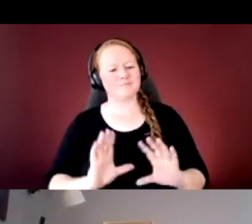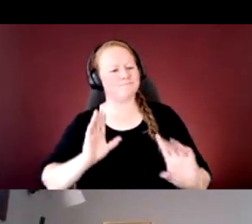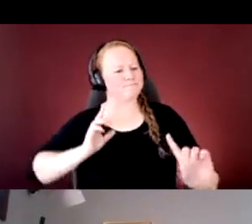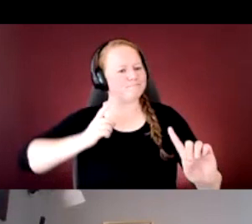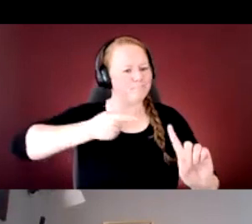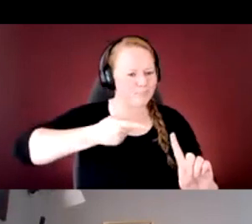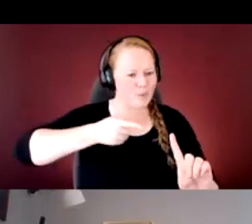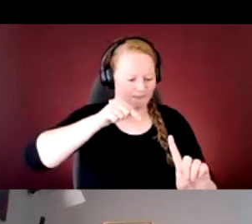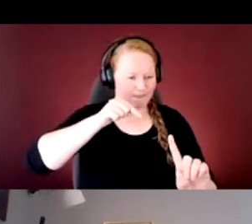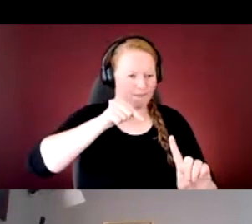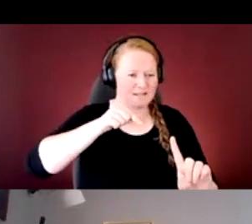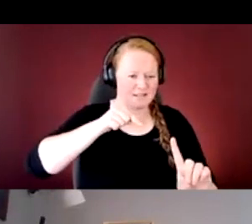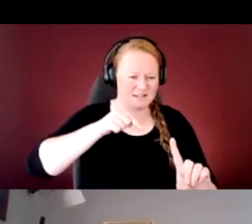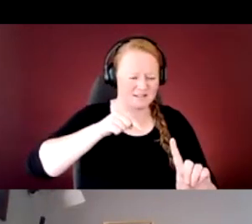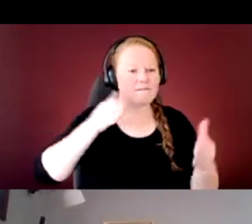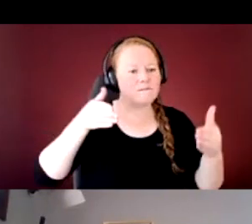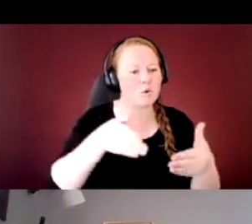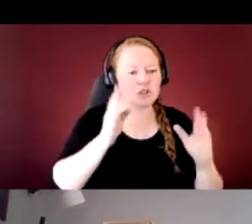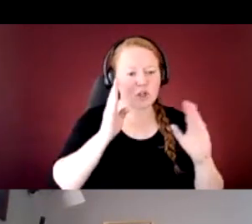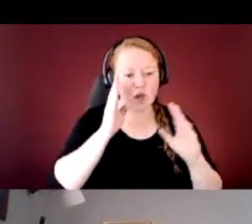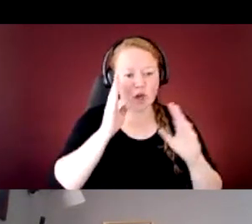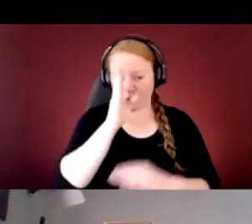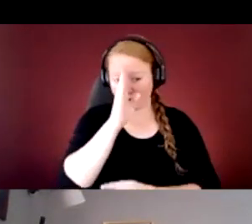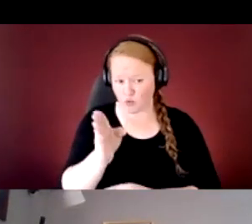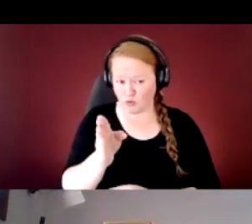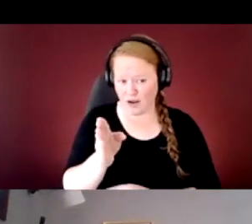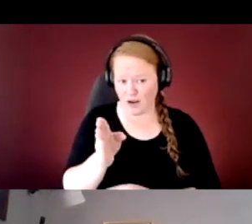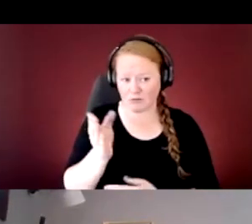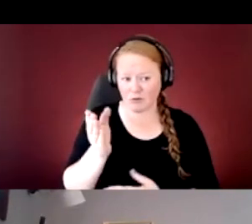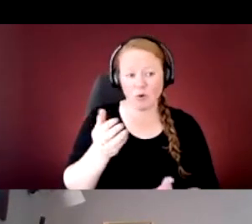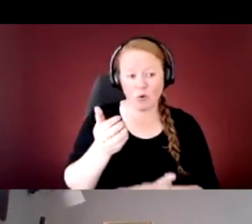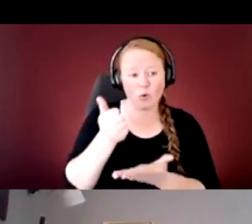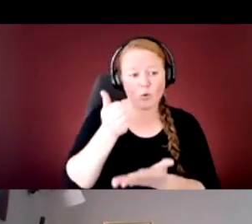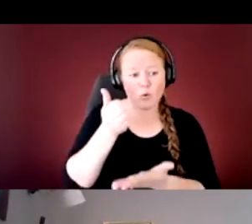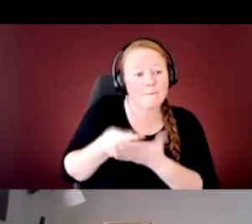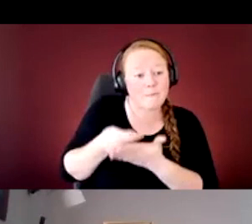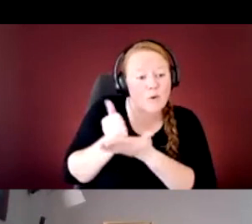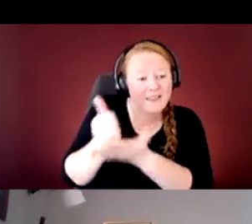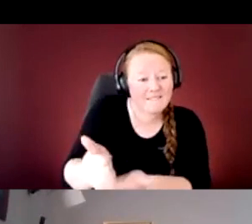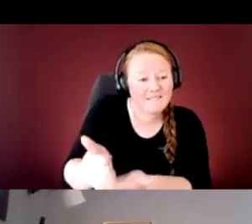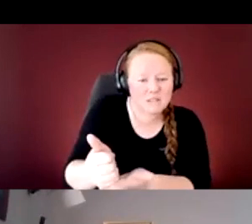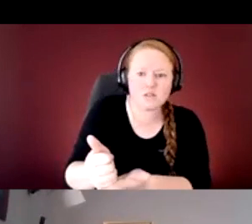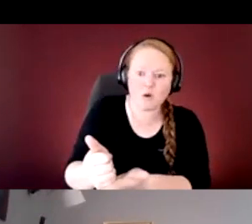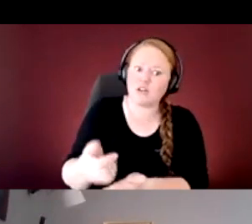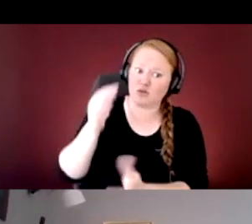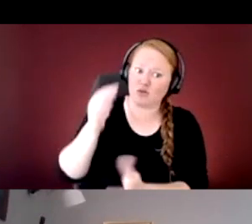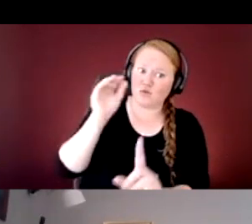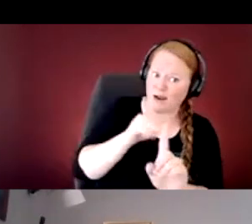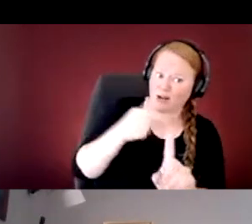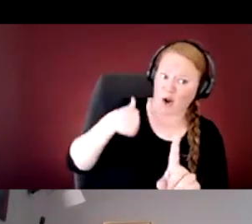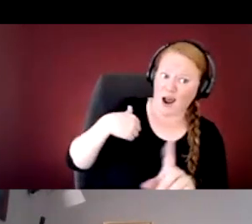relief recommendations and just a few quick but important reminders. I serve on that subcommittee.